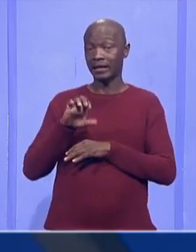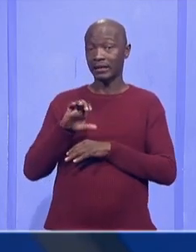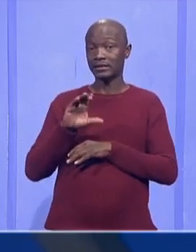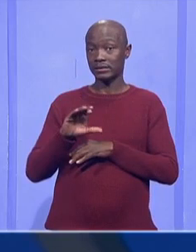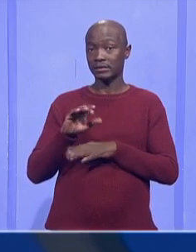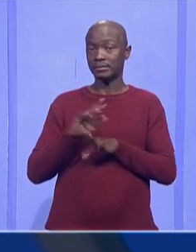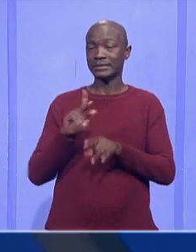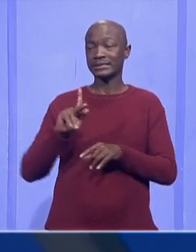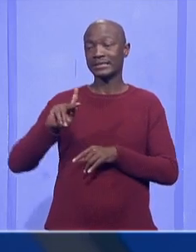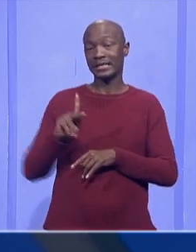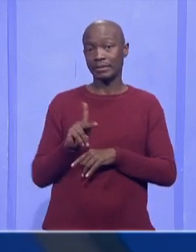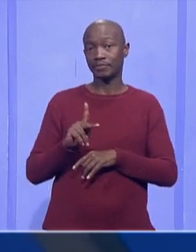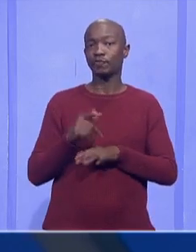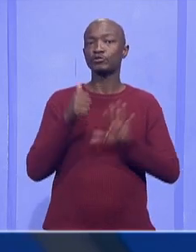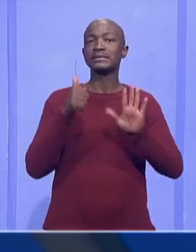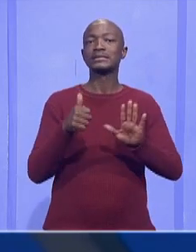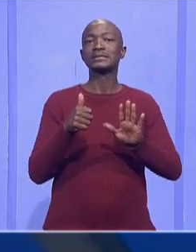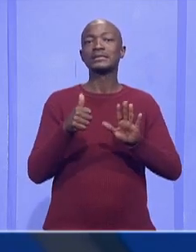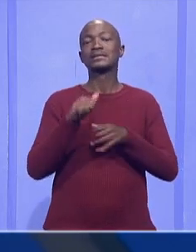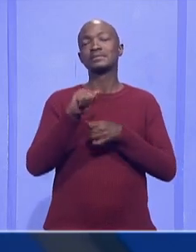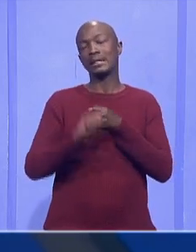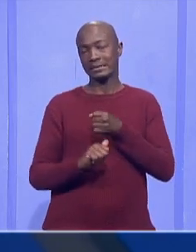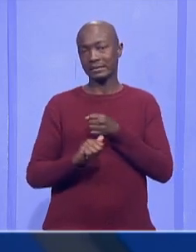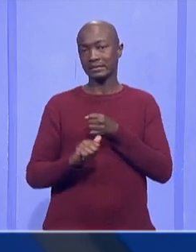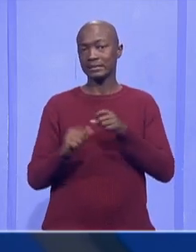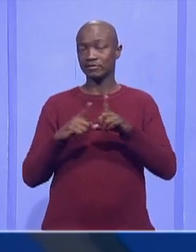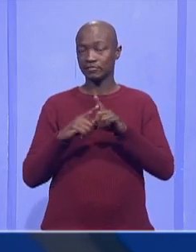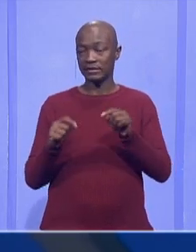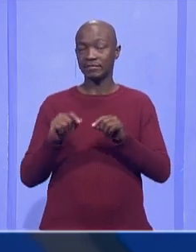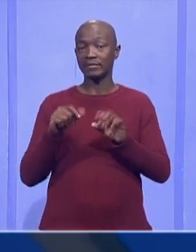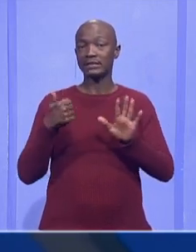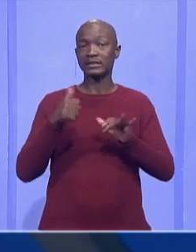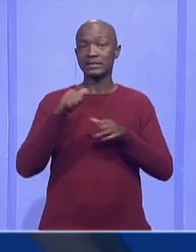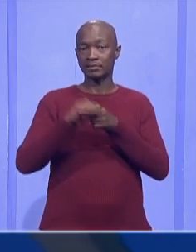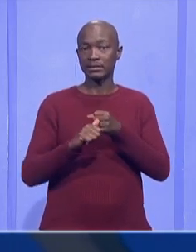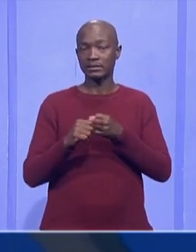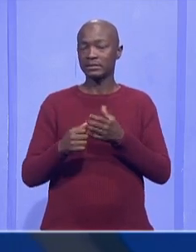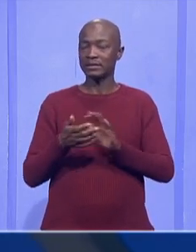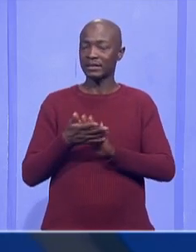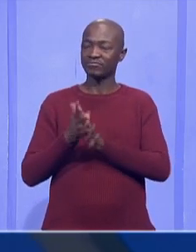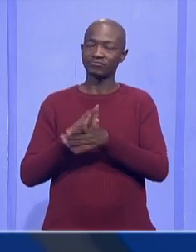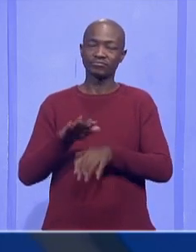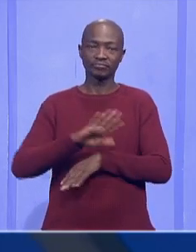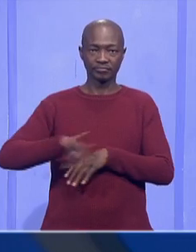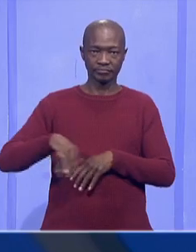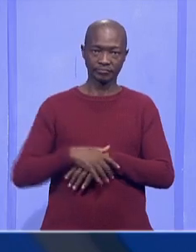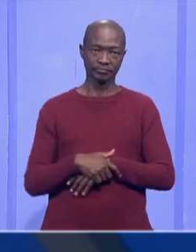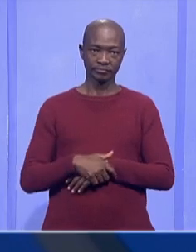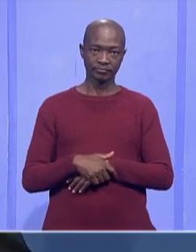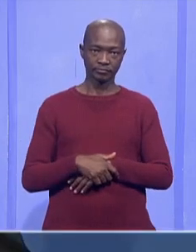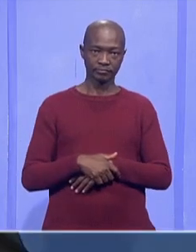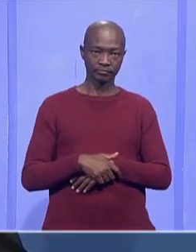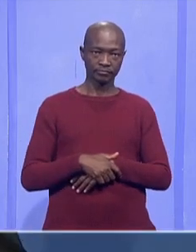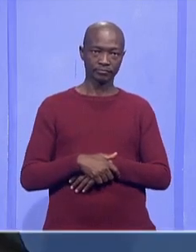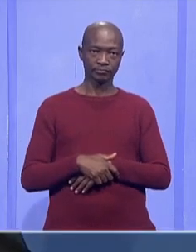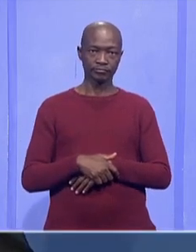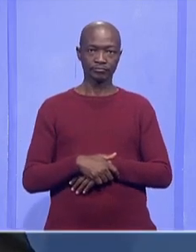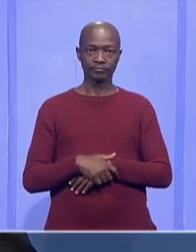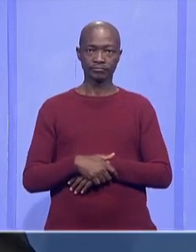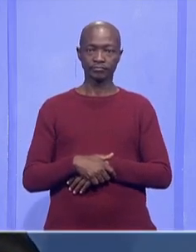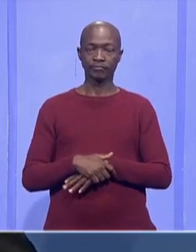ballot papers for 6 months. And then after 6 months, then they can dispose of them. Okay, all right. I just want to draw our viewers to what's